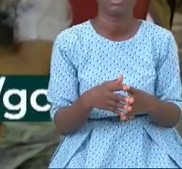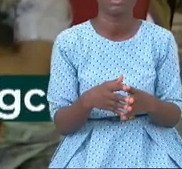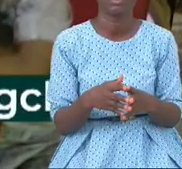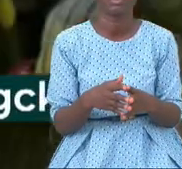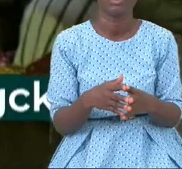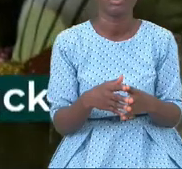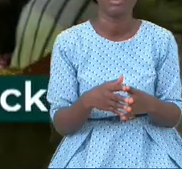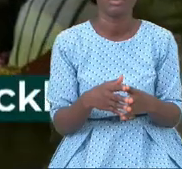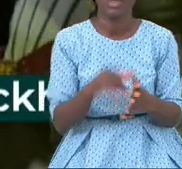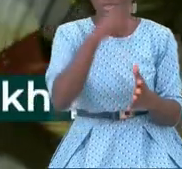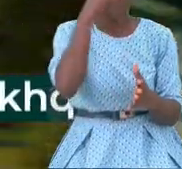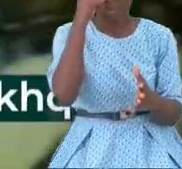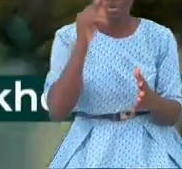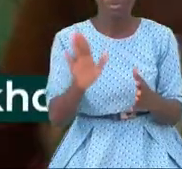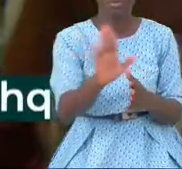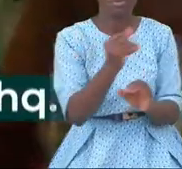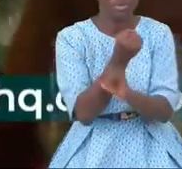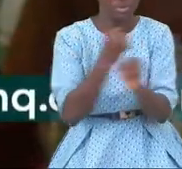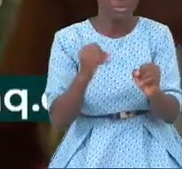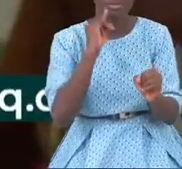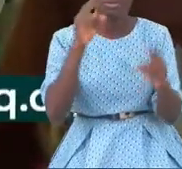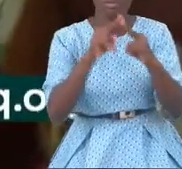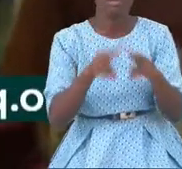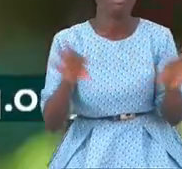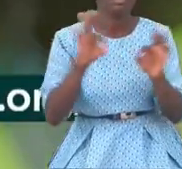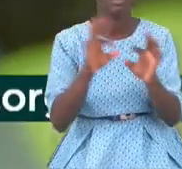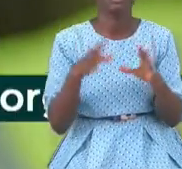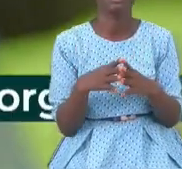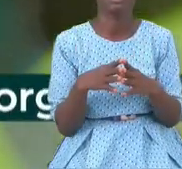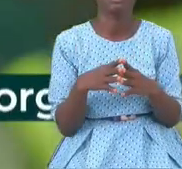Now, counselors will be giving you a special package from our Father.